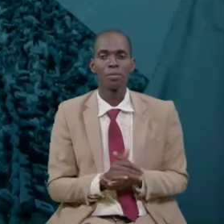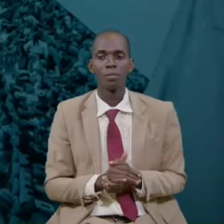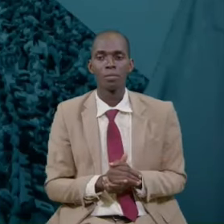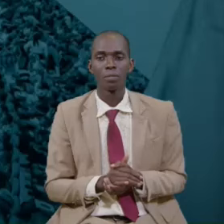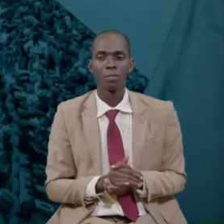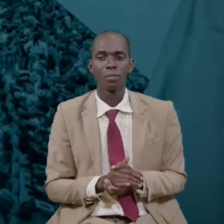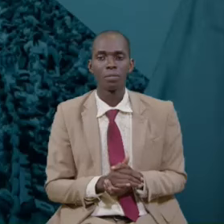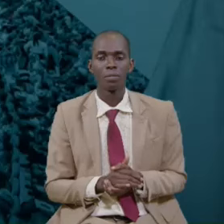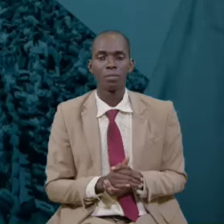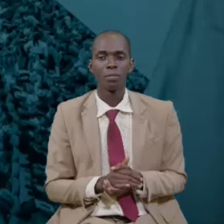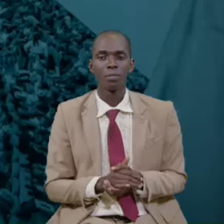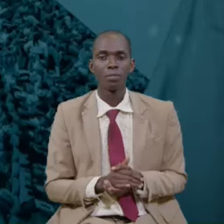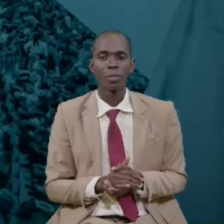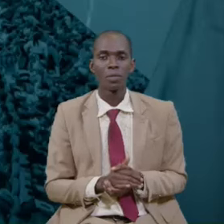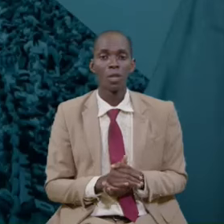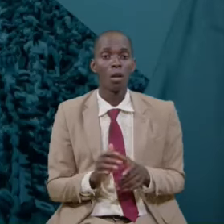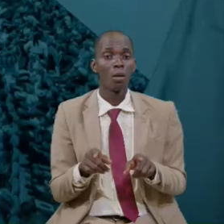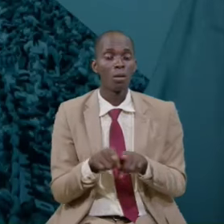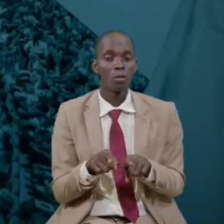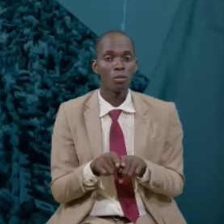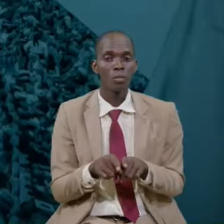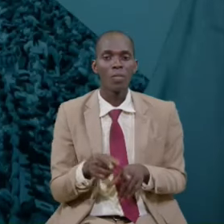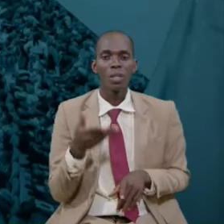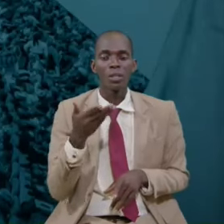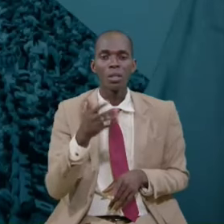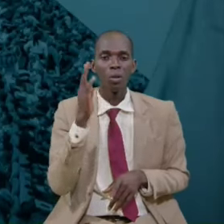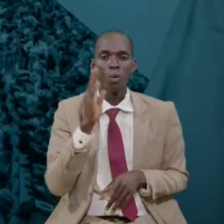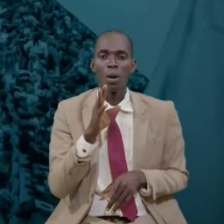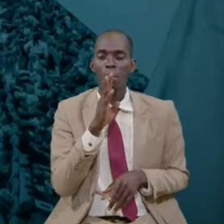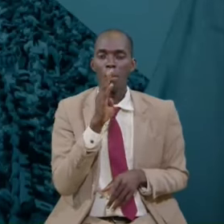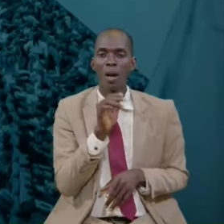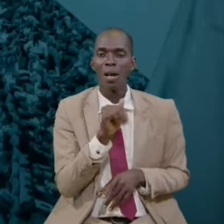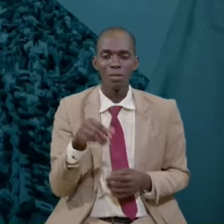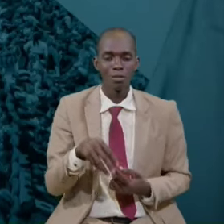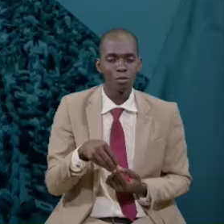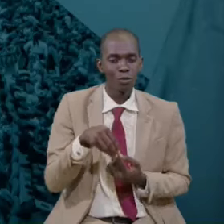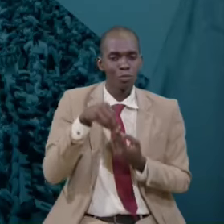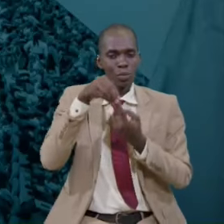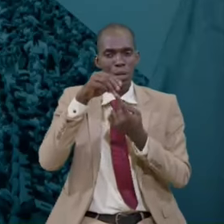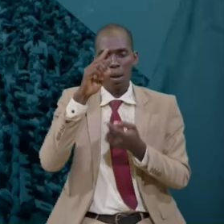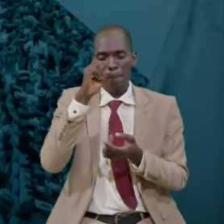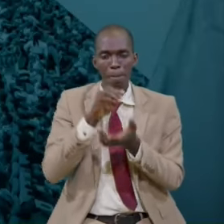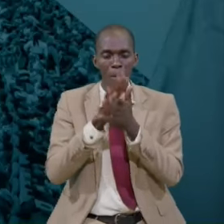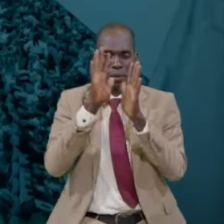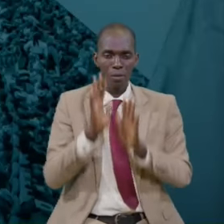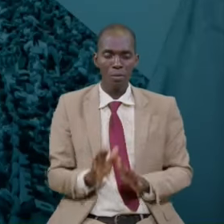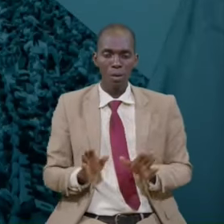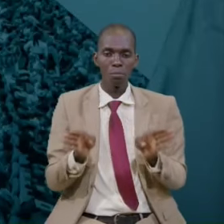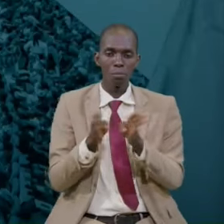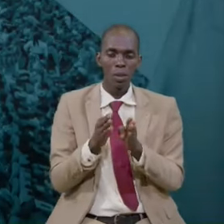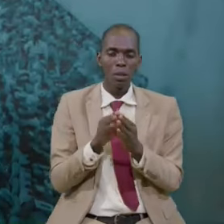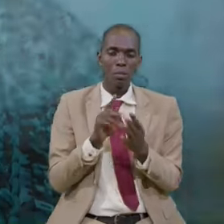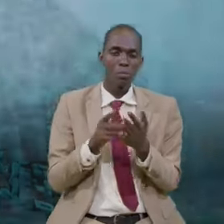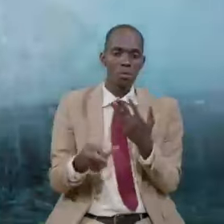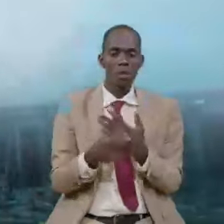Also, there will be a special believers banquet for all those who gave their life to